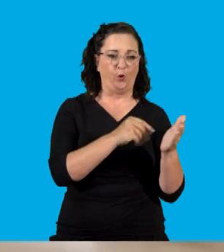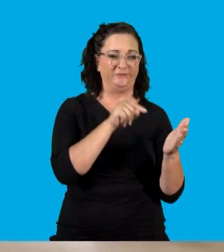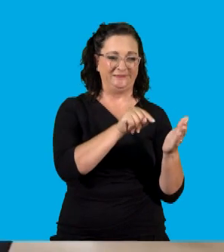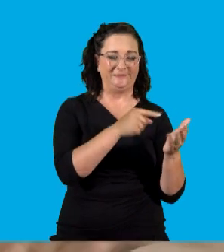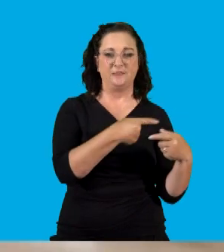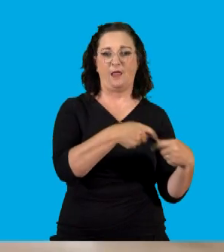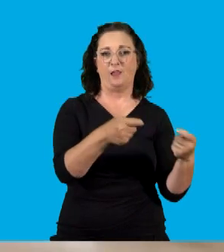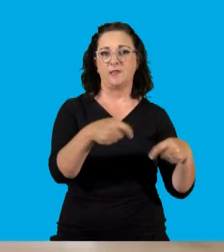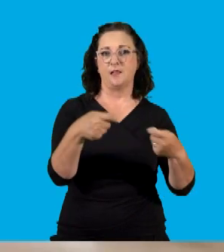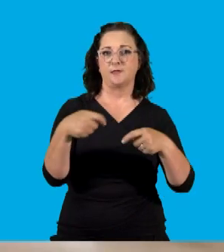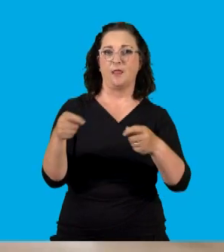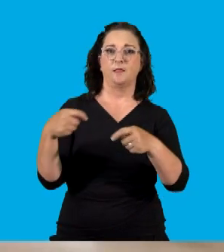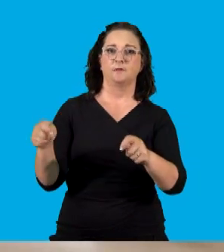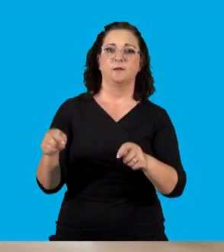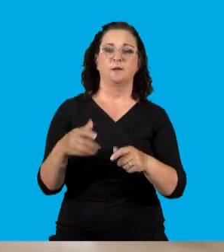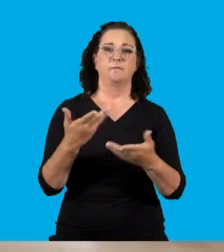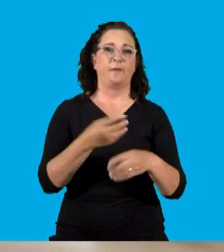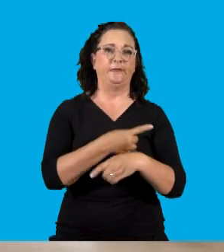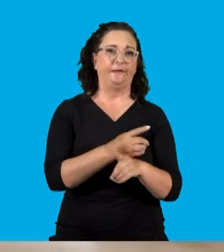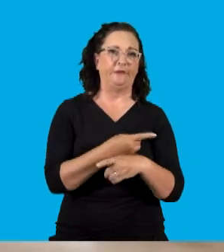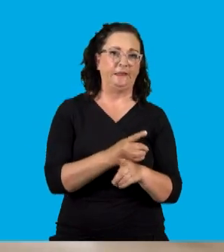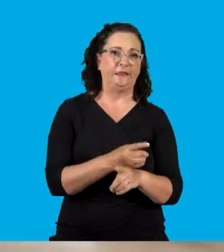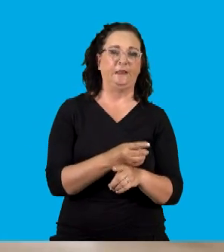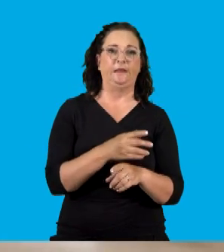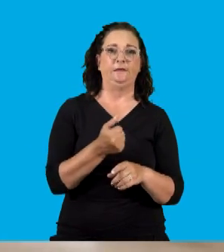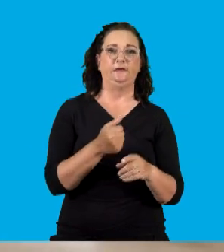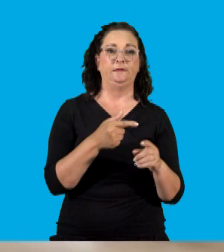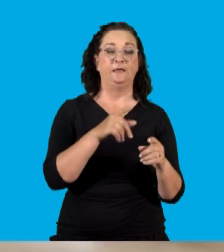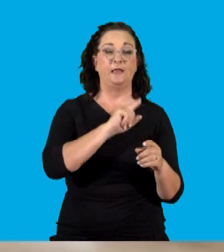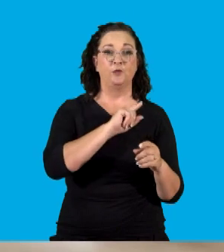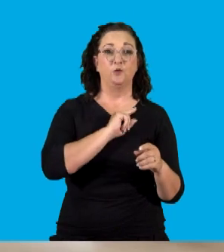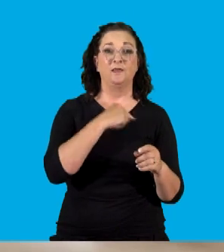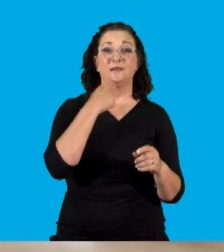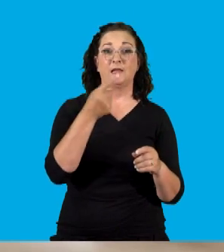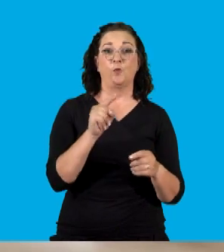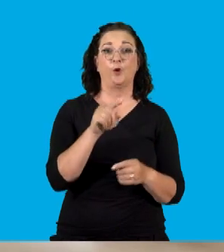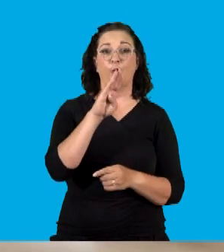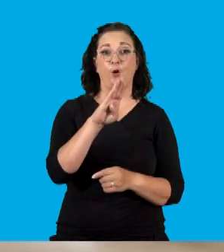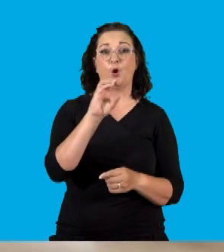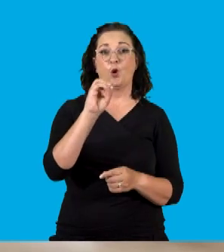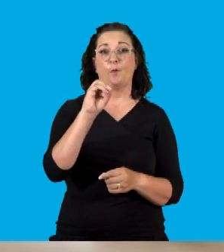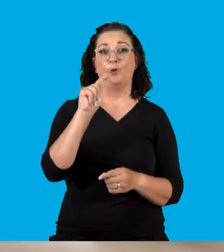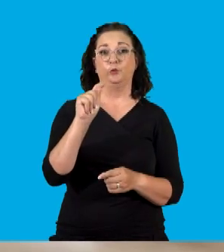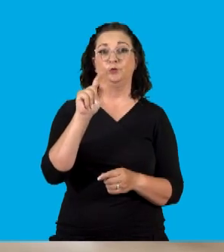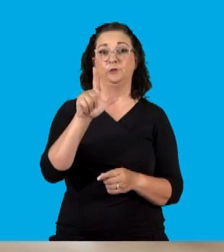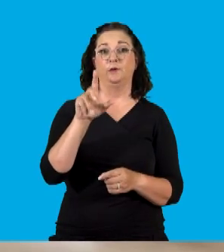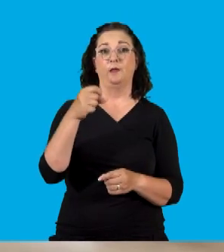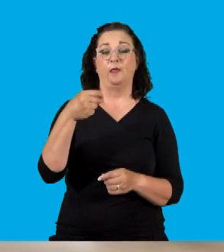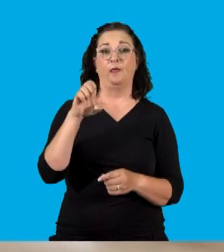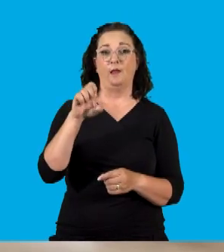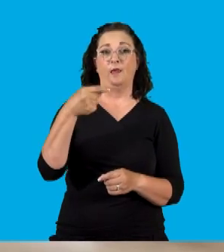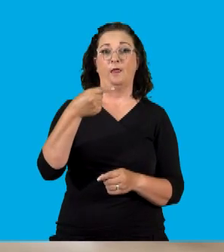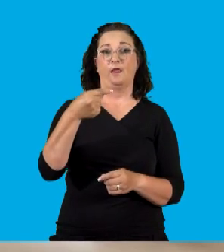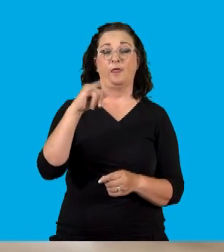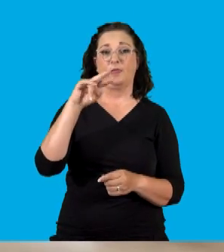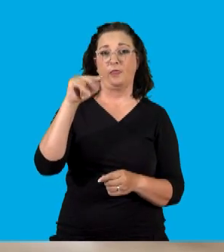then sell those particular maybe music, maybe DVDs, then we call that bootlegging because one would have done that without the permission of